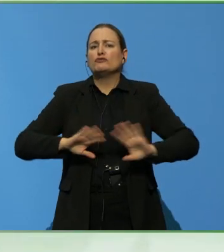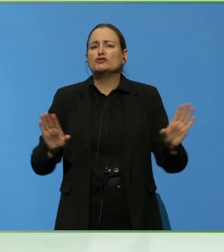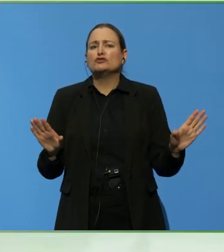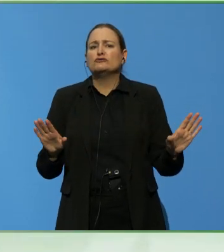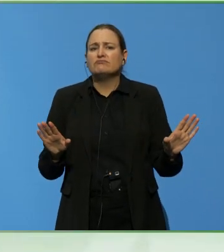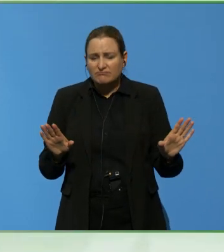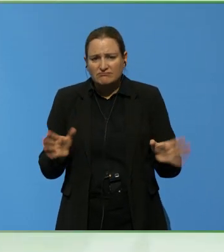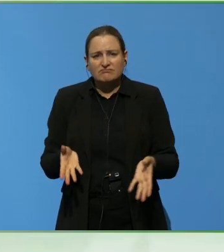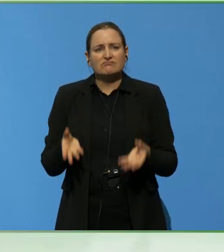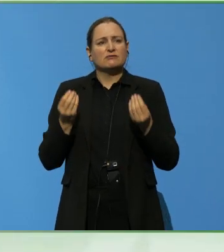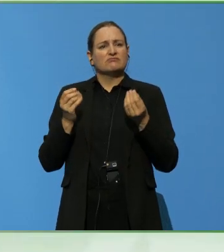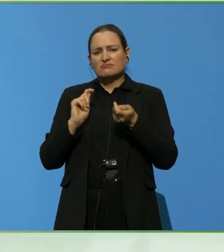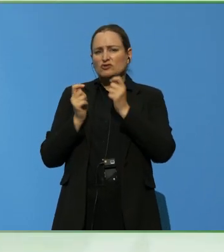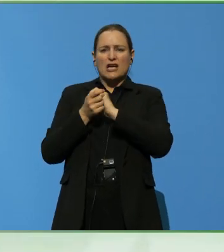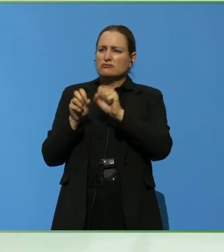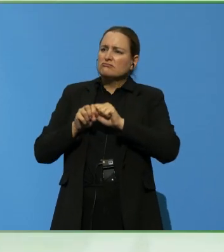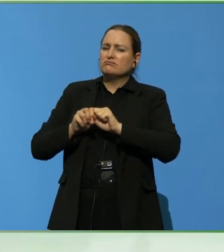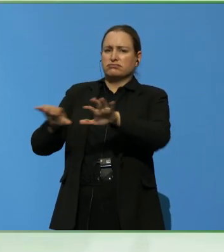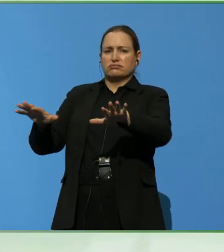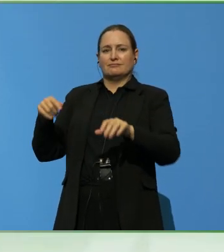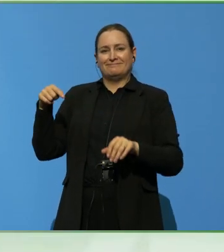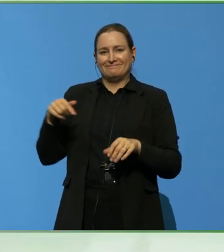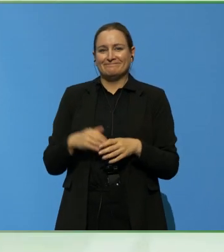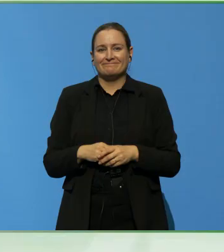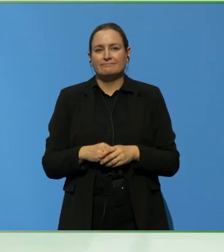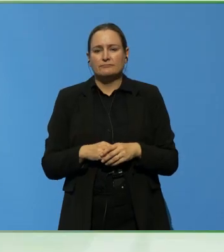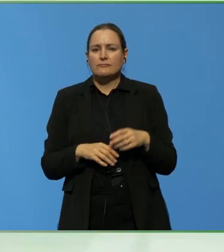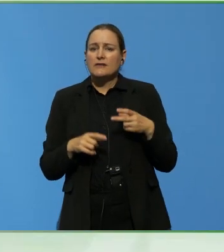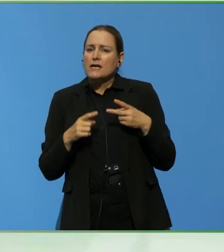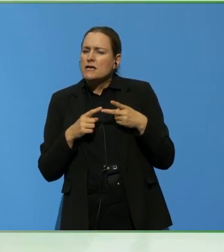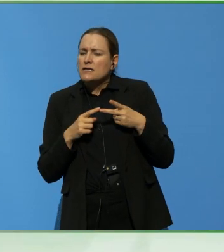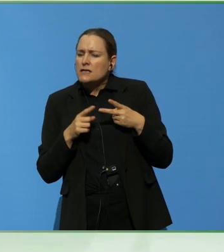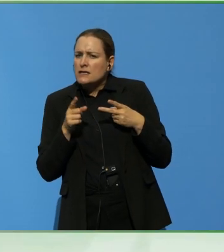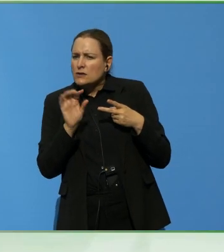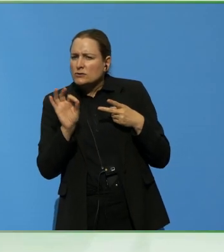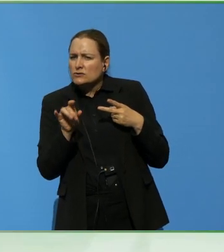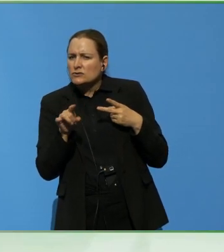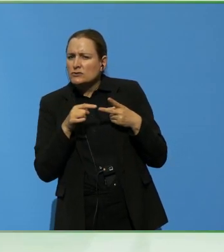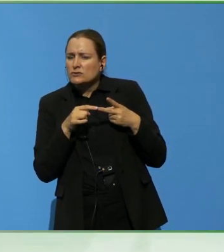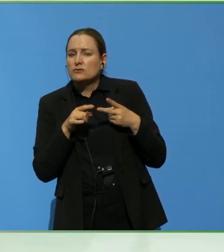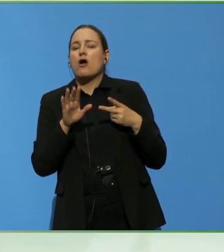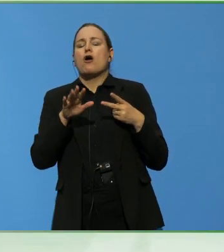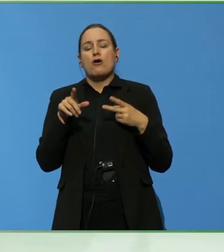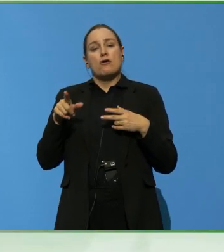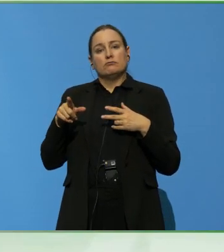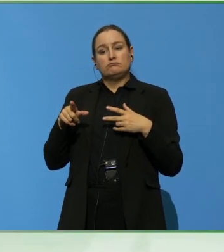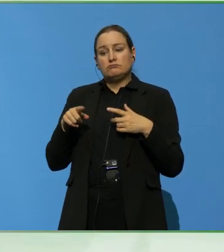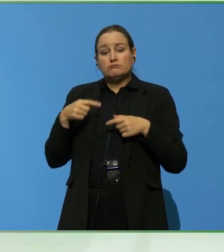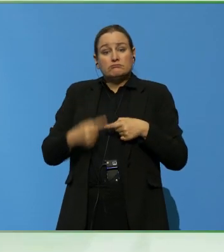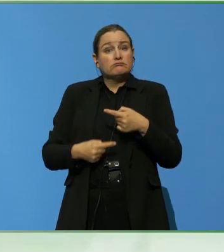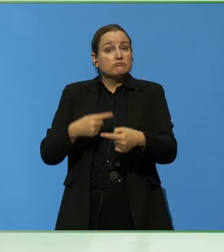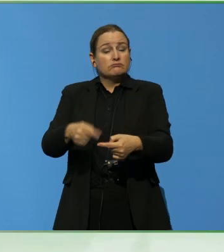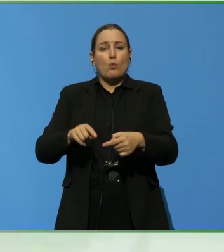the second part of the question, can you help me with that? What other countries were you looking at rolling the